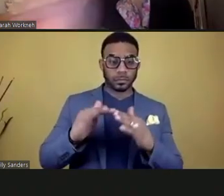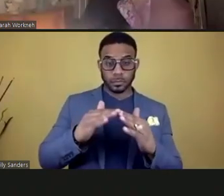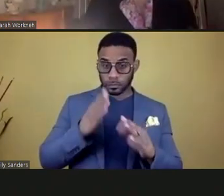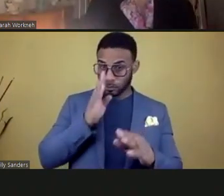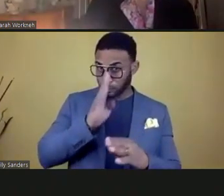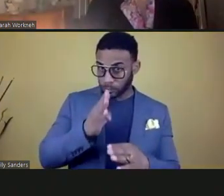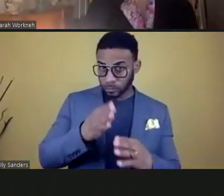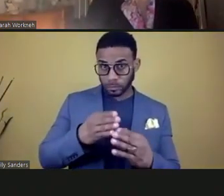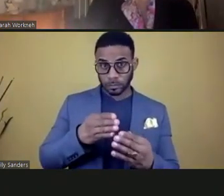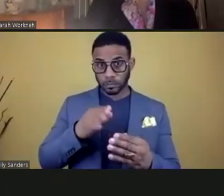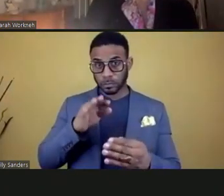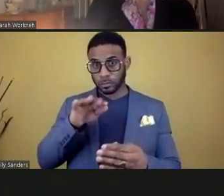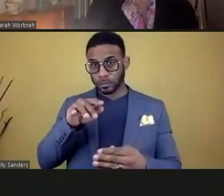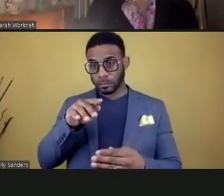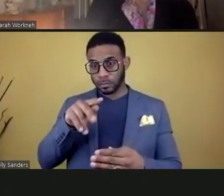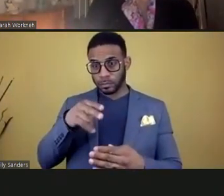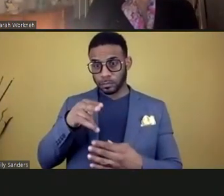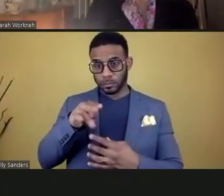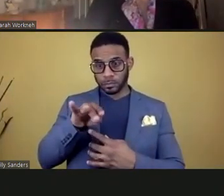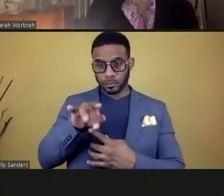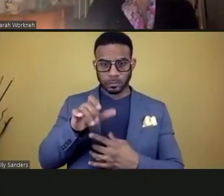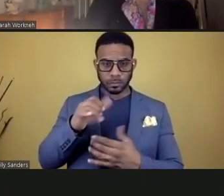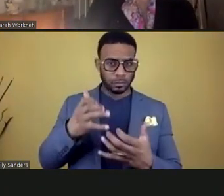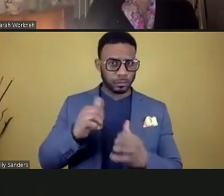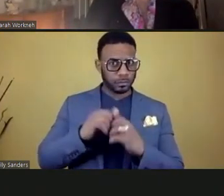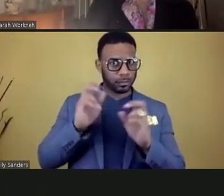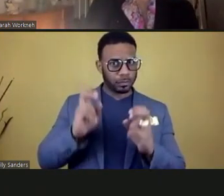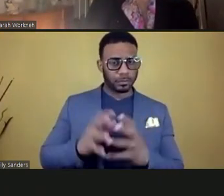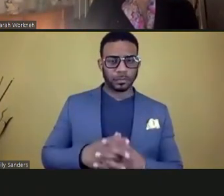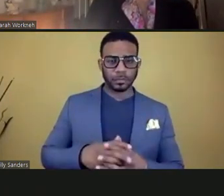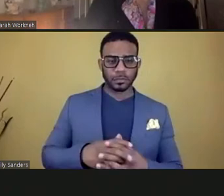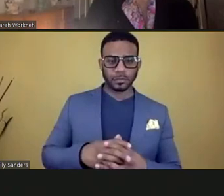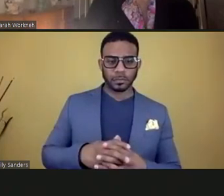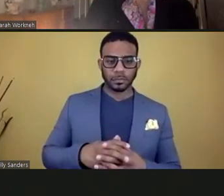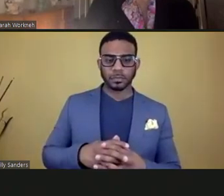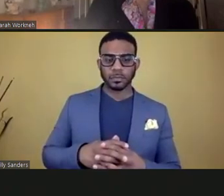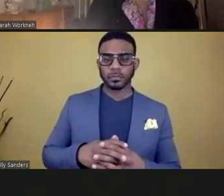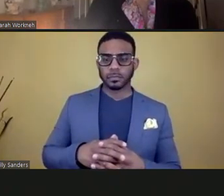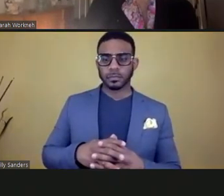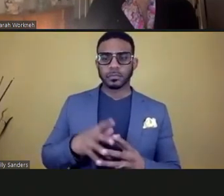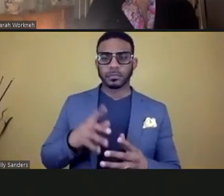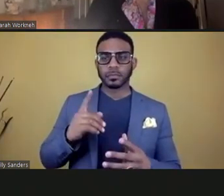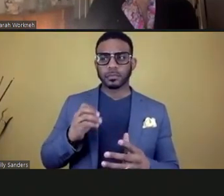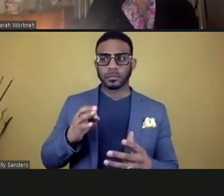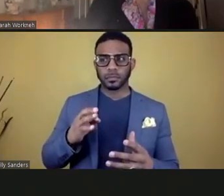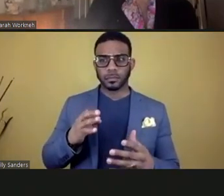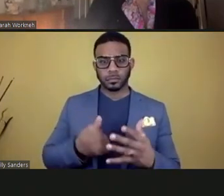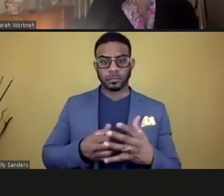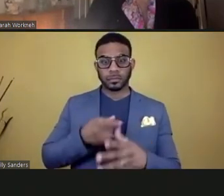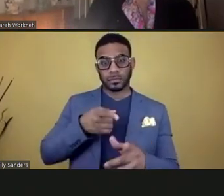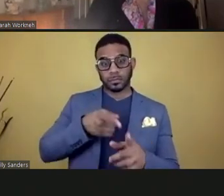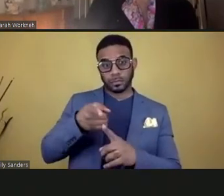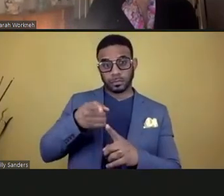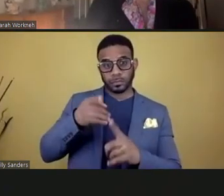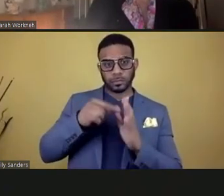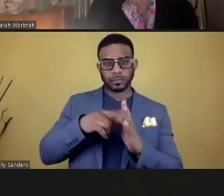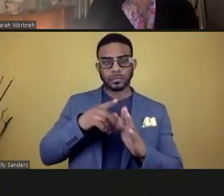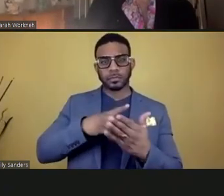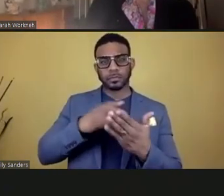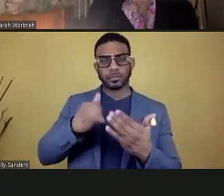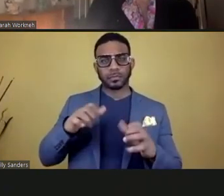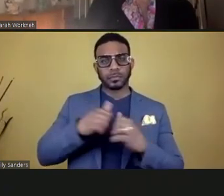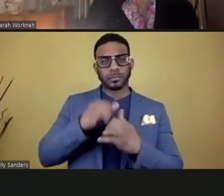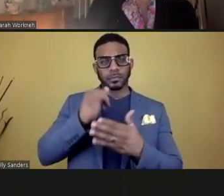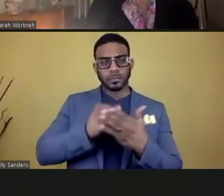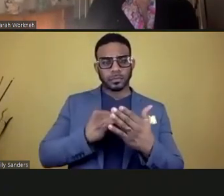directly in Phoenix, which is heavy with issues. And one of the prime examples was a project we did with artist